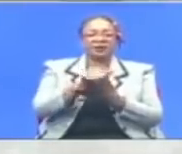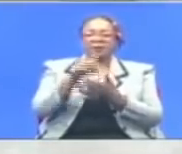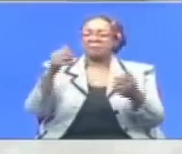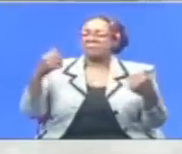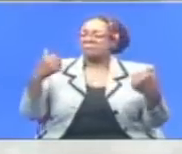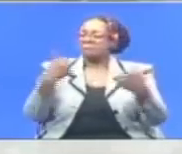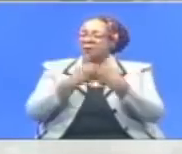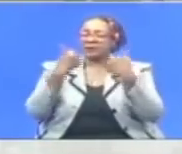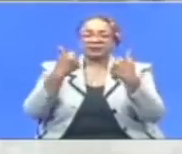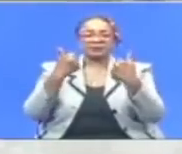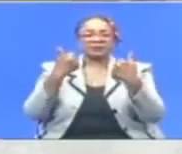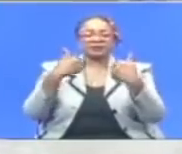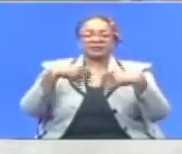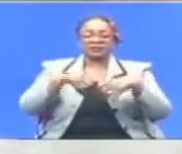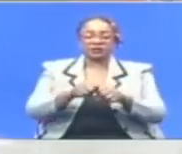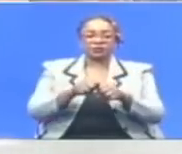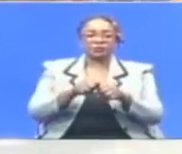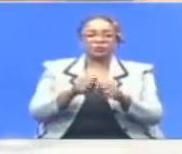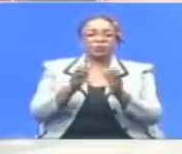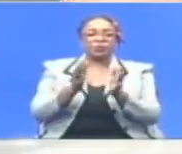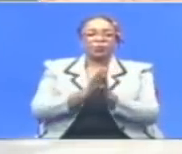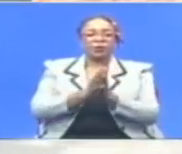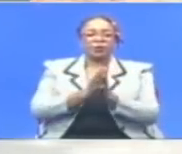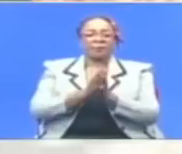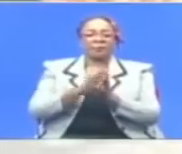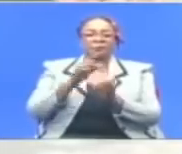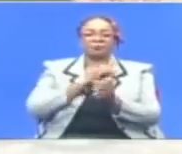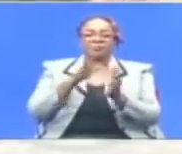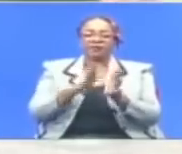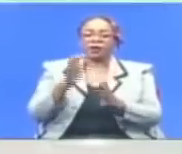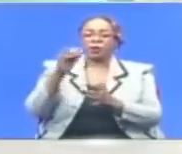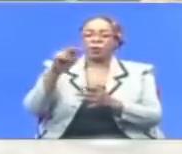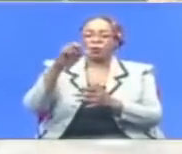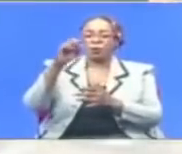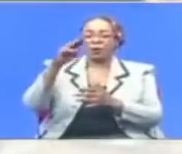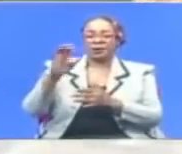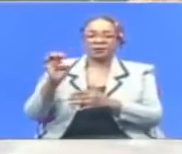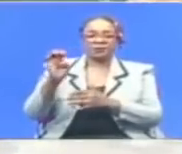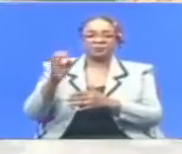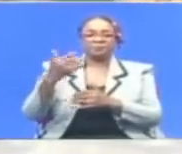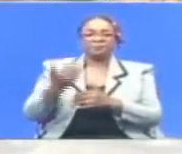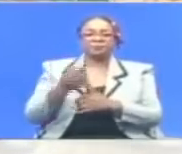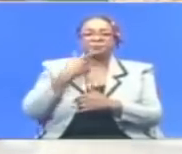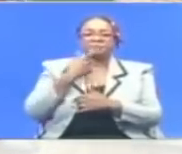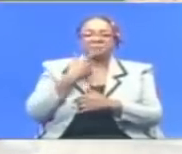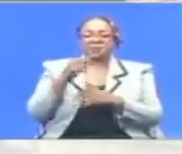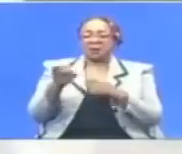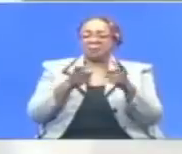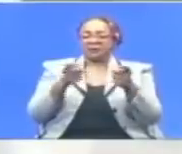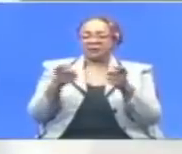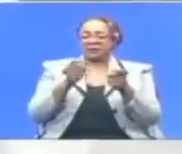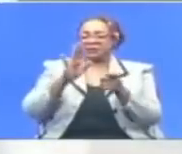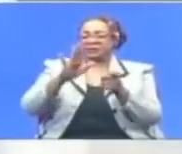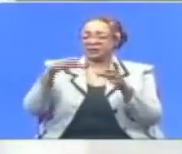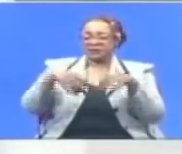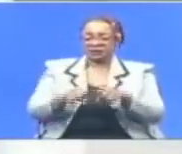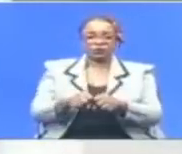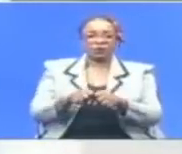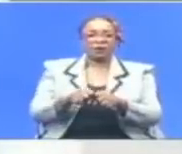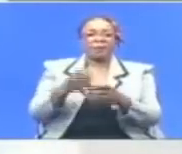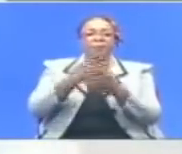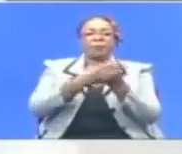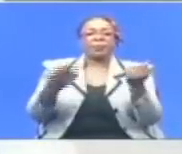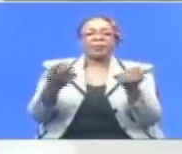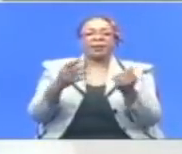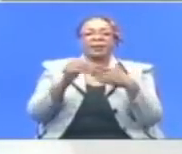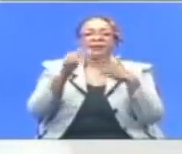the succession matrix, with outgoing Governor James Ongwae now being said to be managing his succession. Both leaders